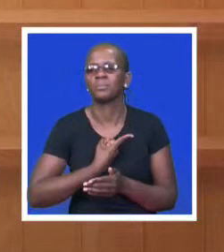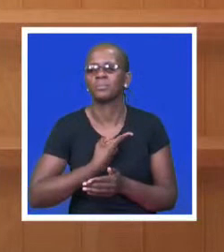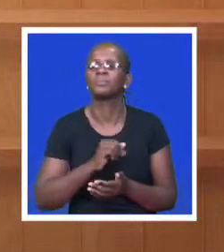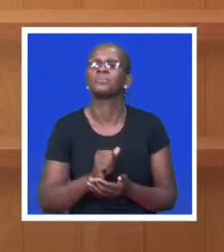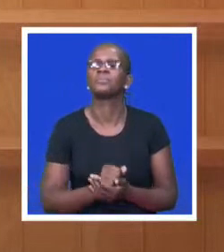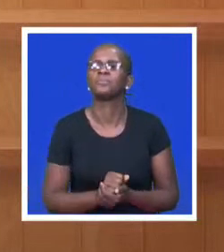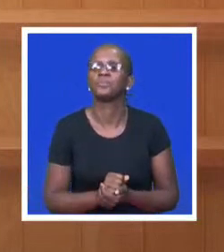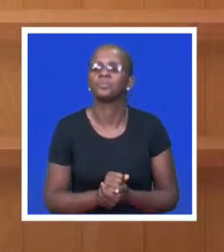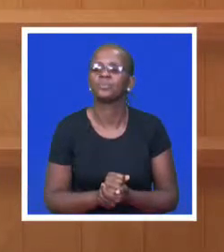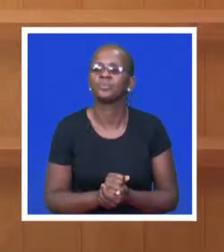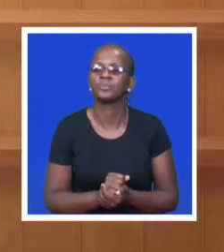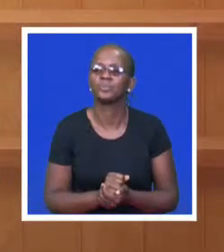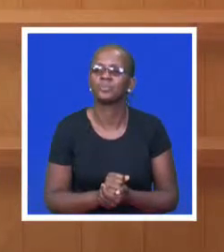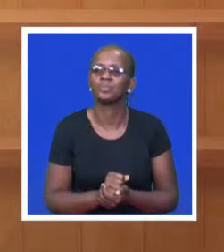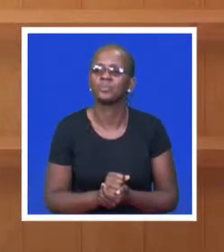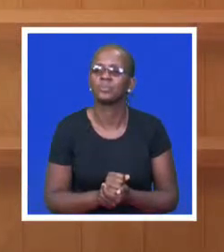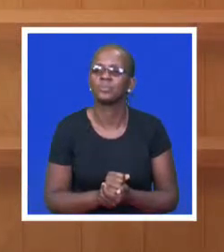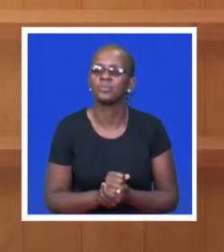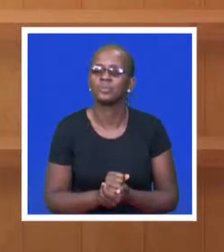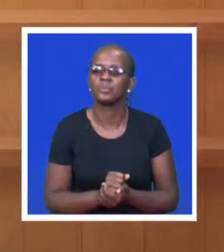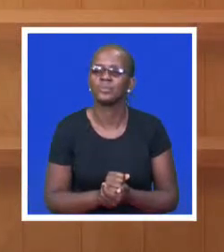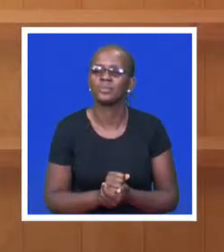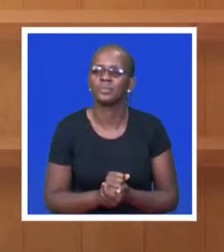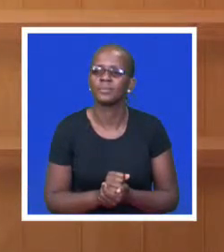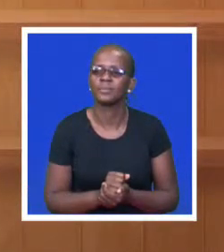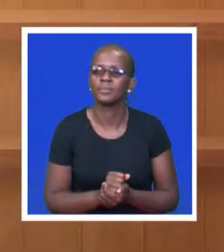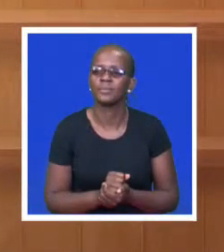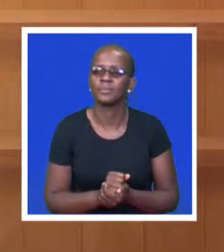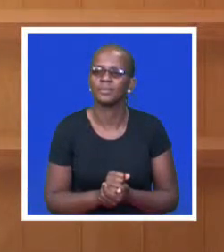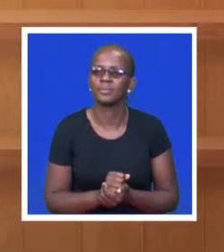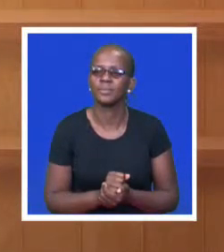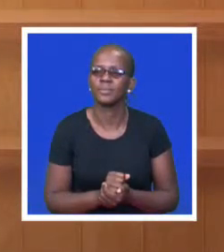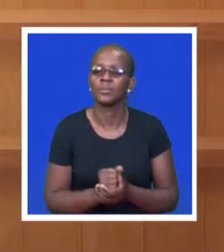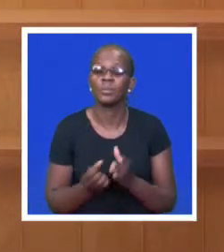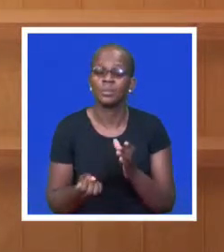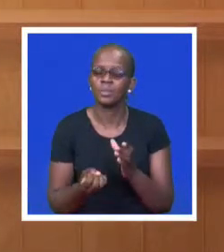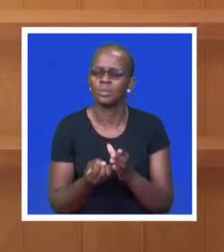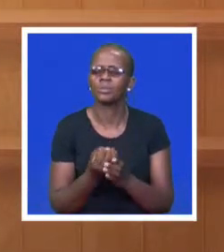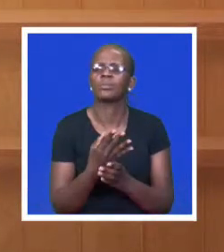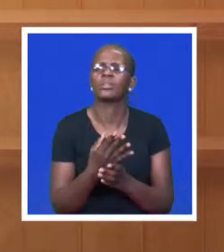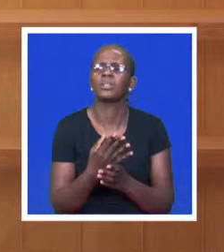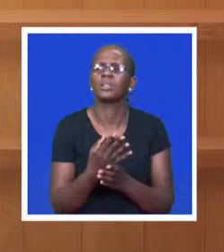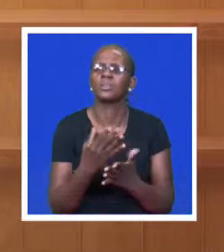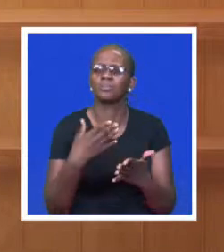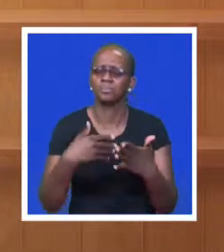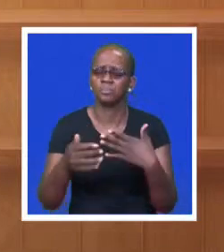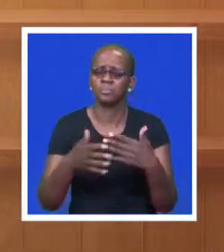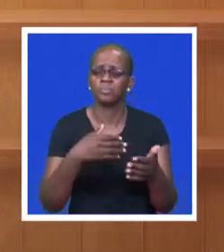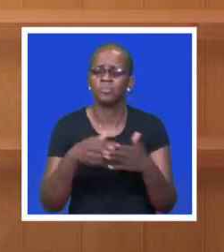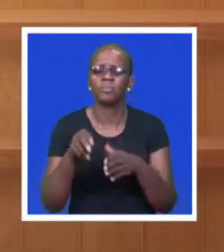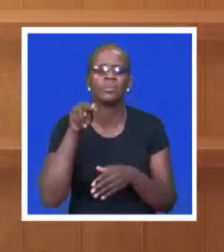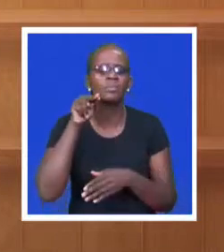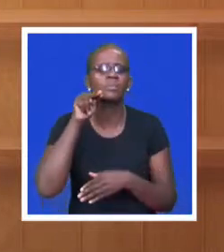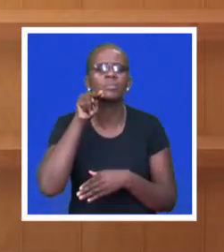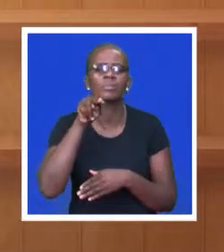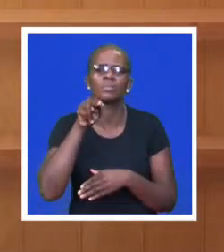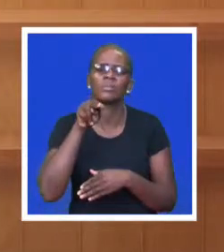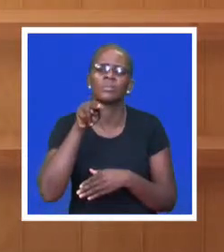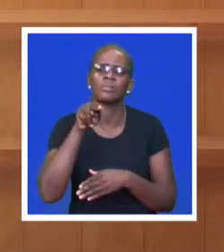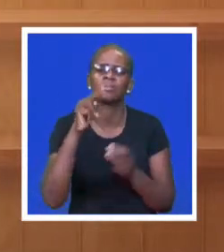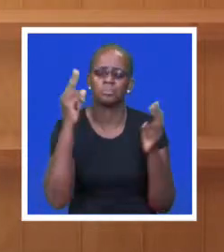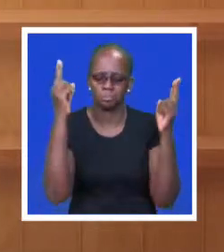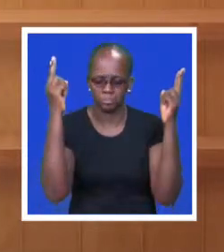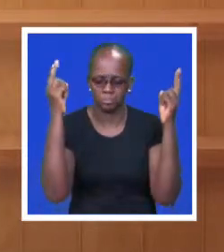So let us start with the things that you will need in today's lesson. Here are the things that you will need in today's